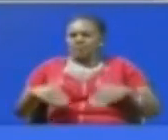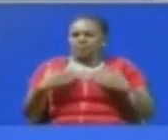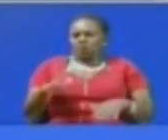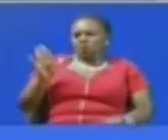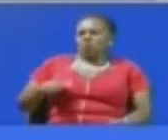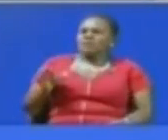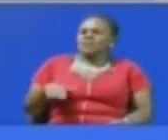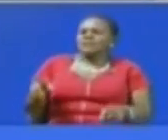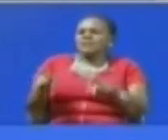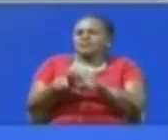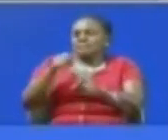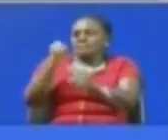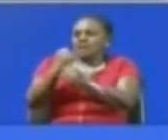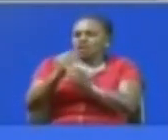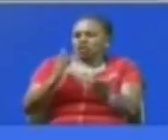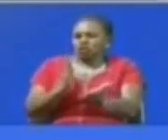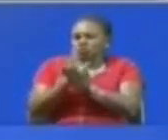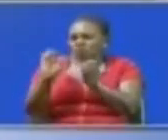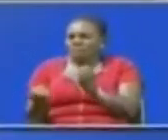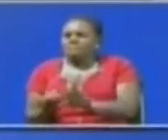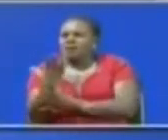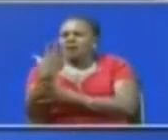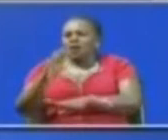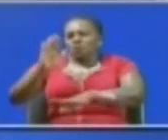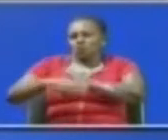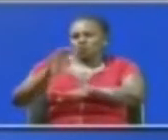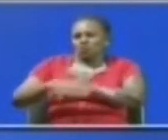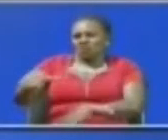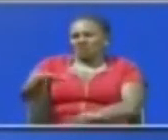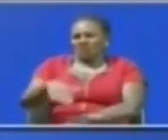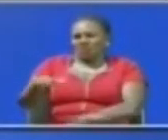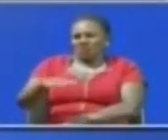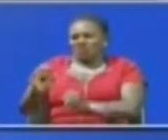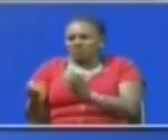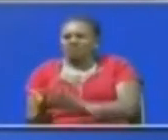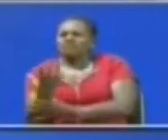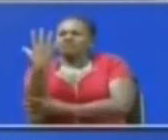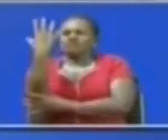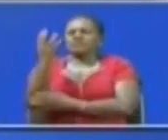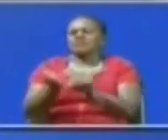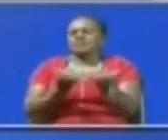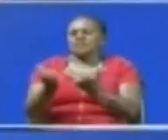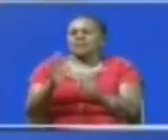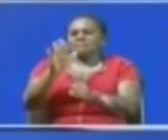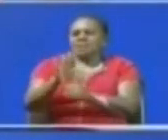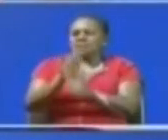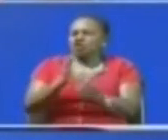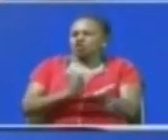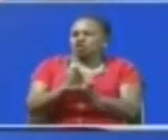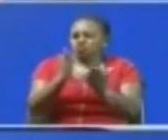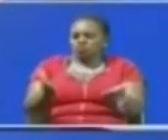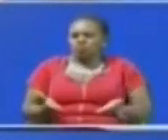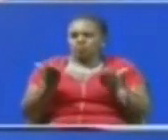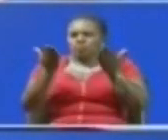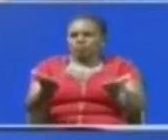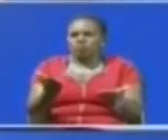women in ensuring that we create an enabling environment for them to thrive, mostly through